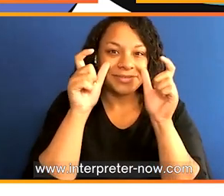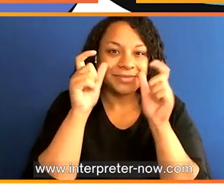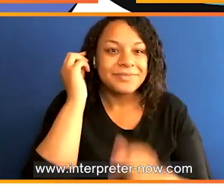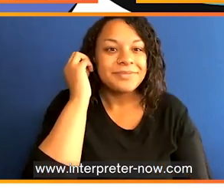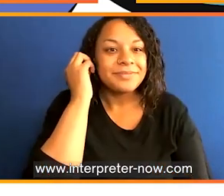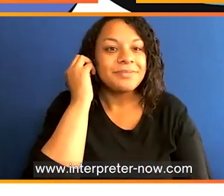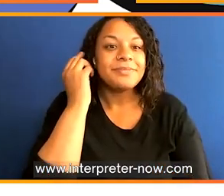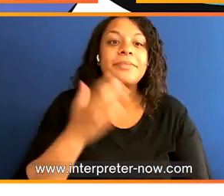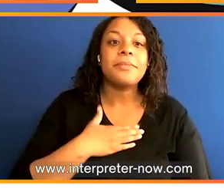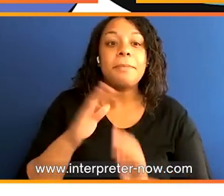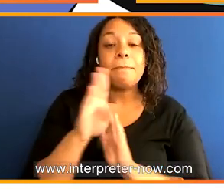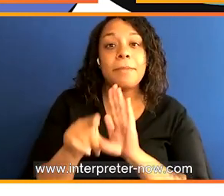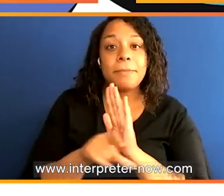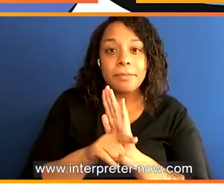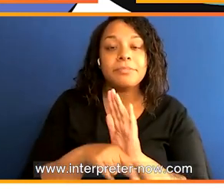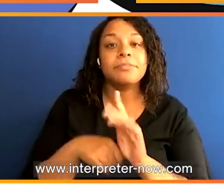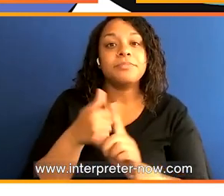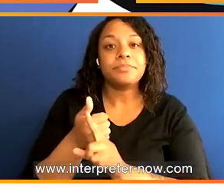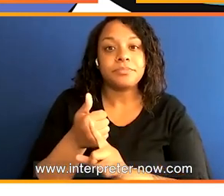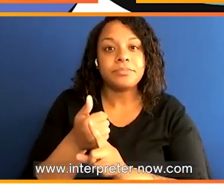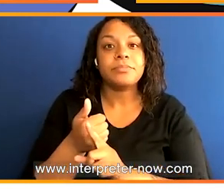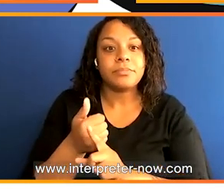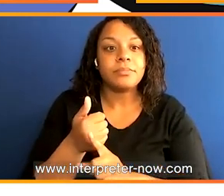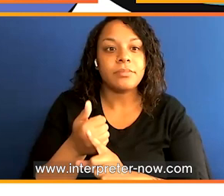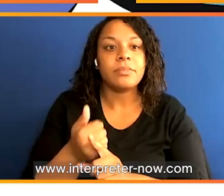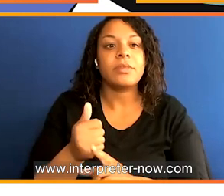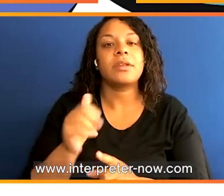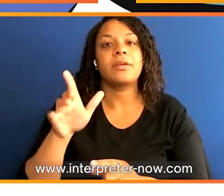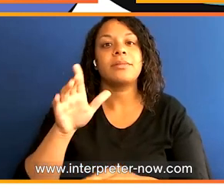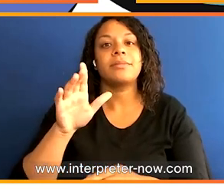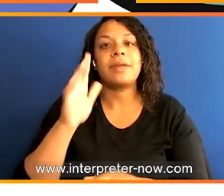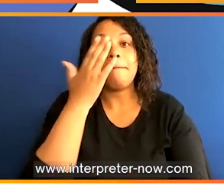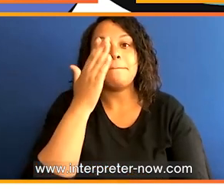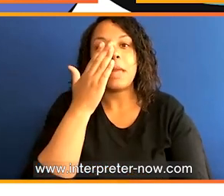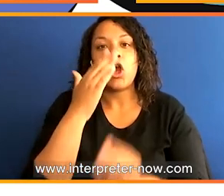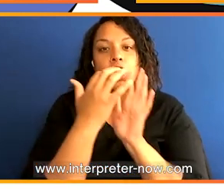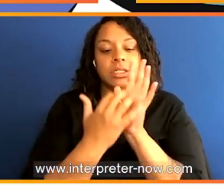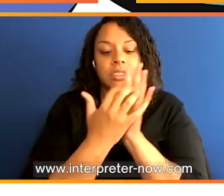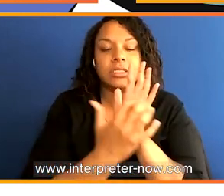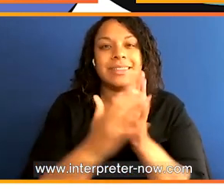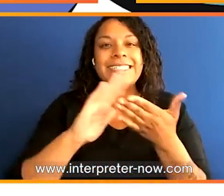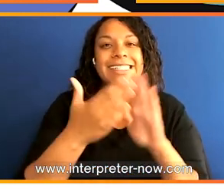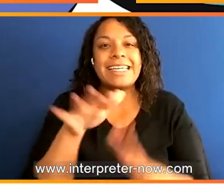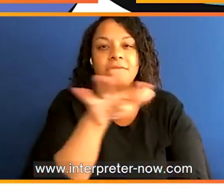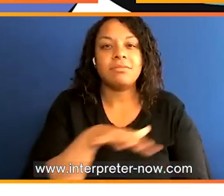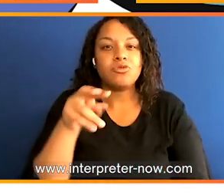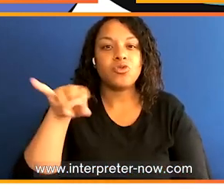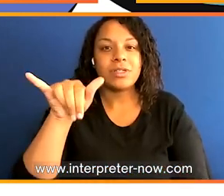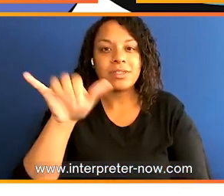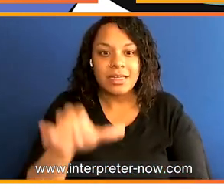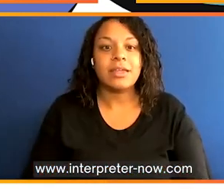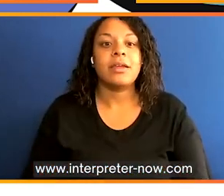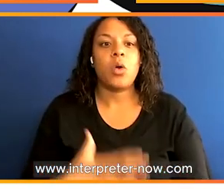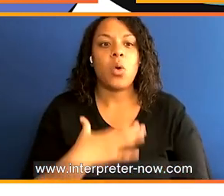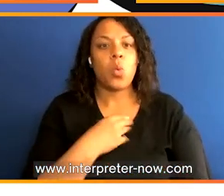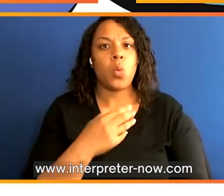my background actually is a mirrored cityscape of New York City. Mm-hmm. And there's a white cabinet. I